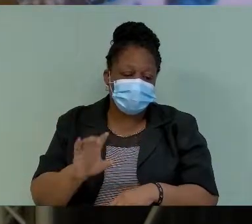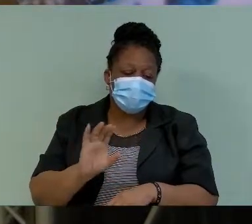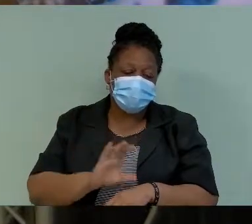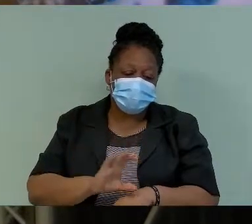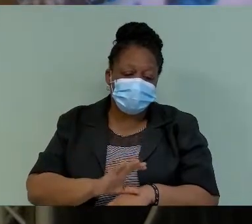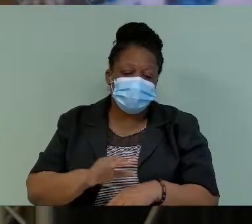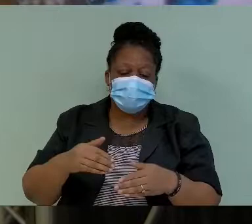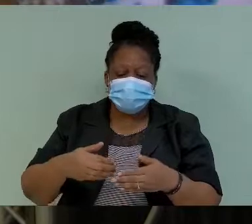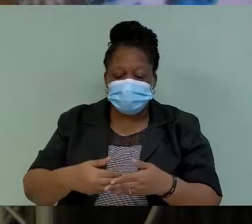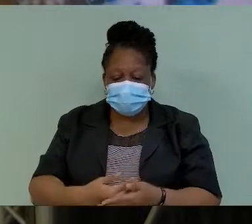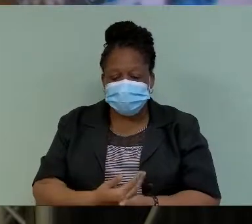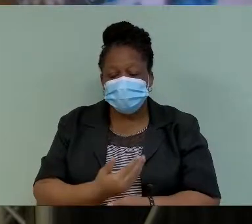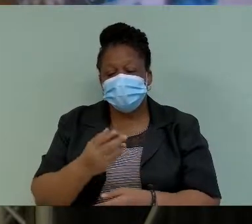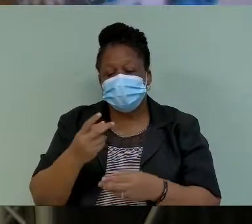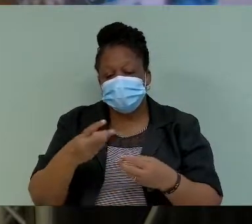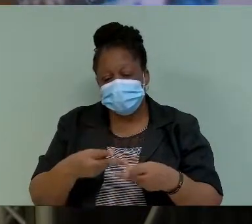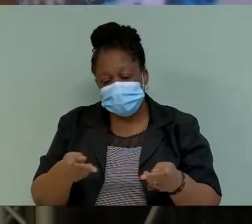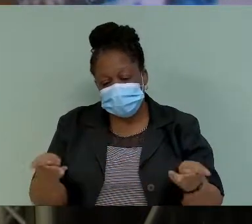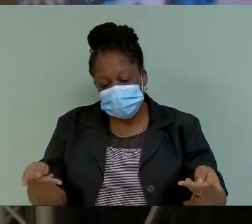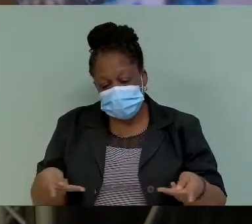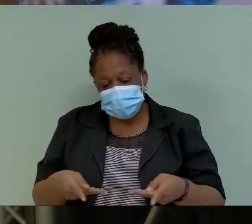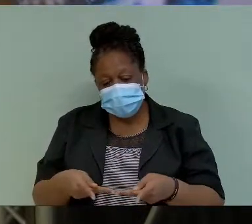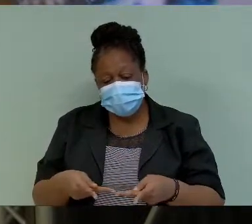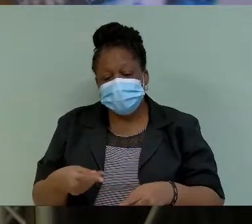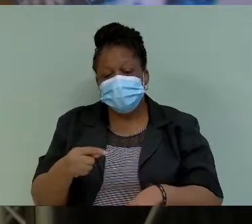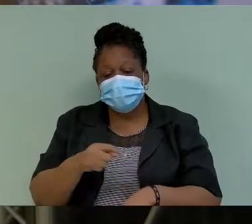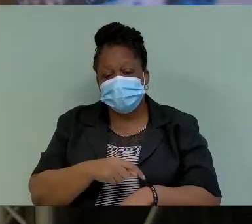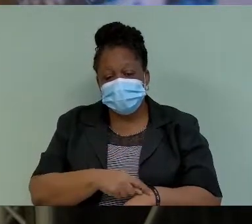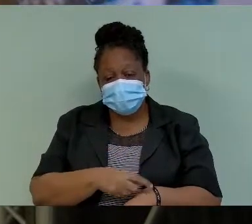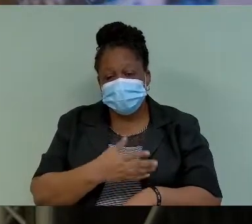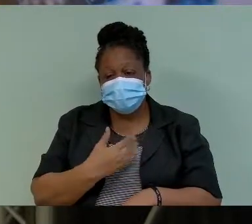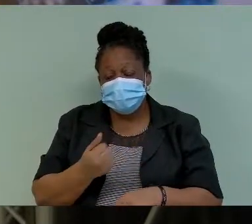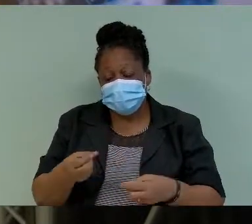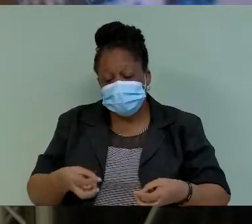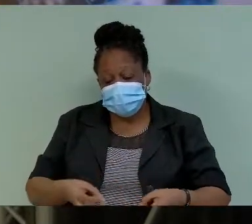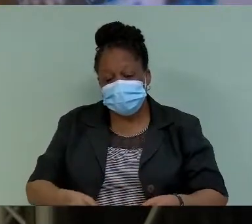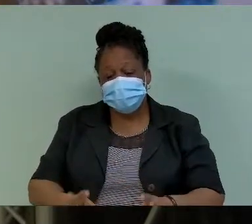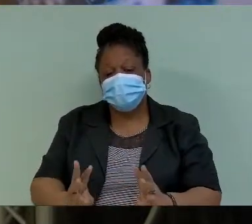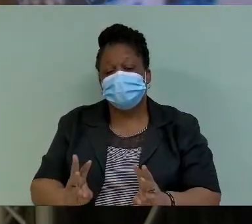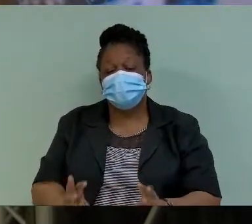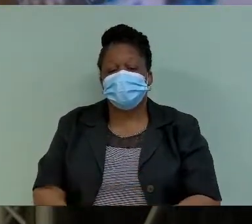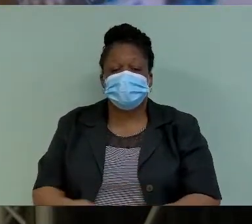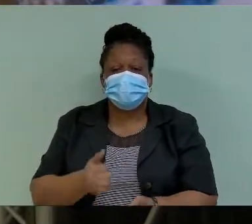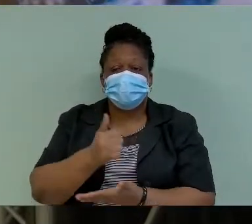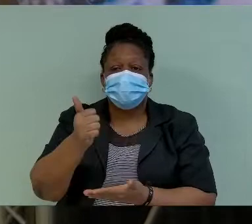in time and circumstance. Amen.